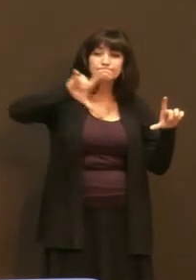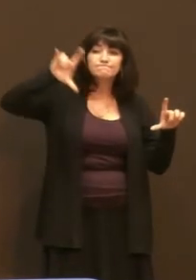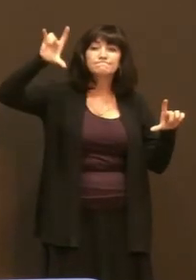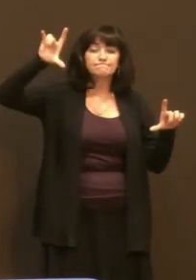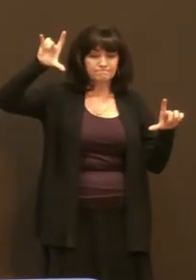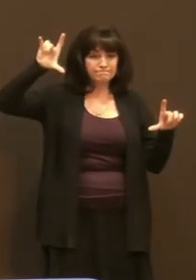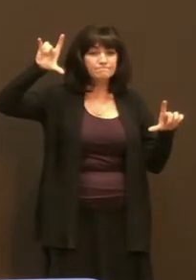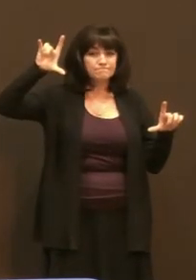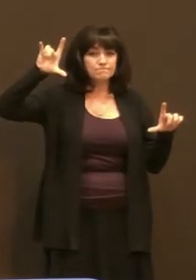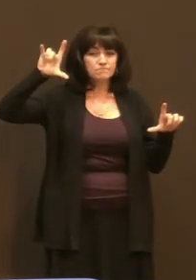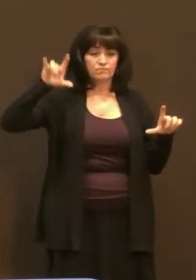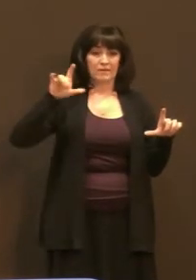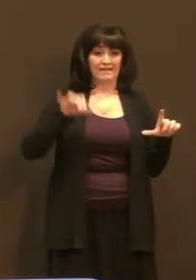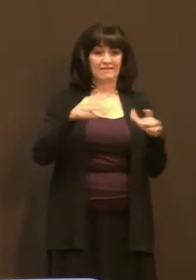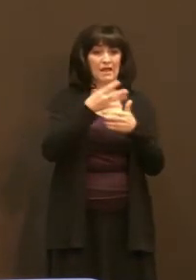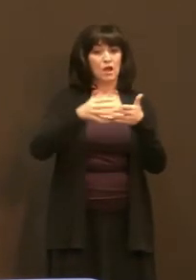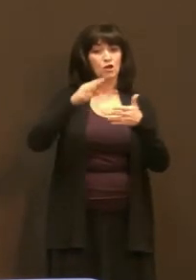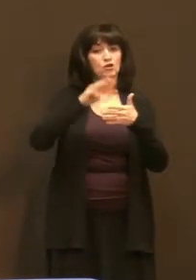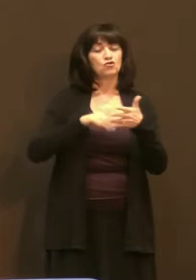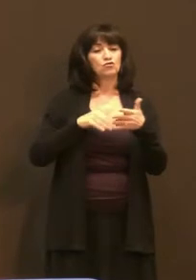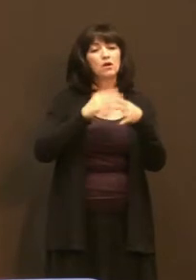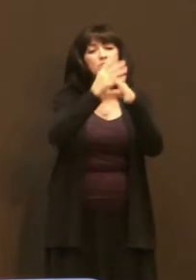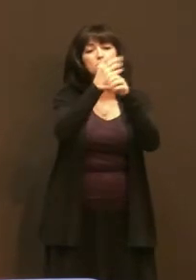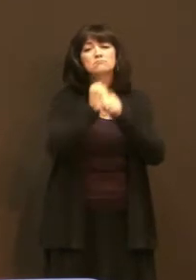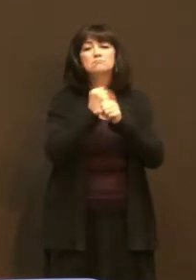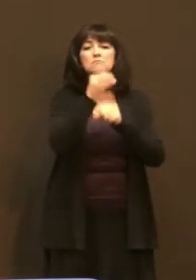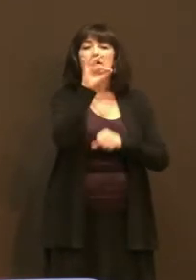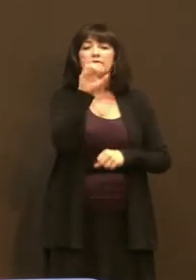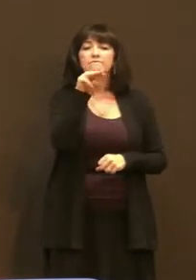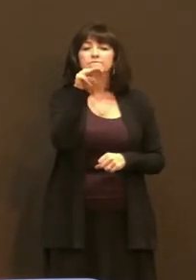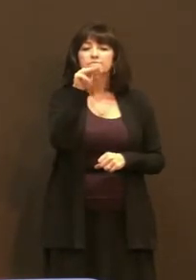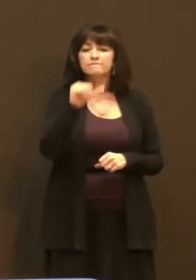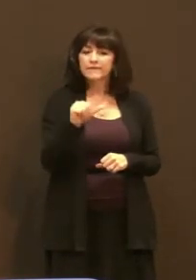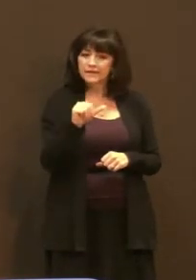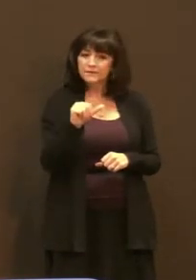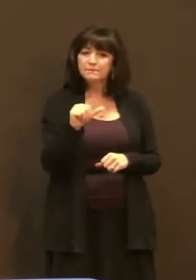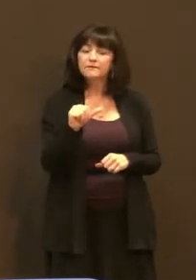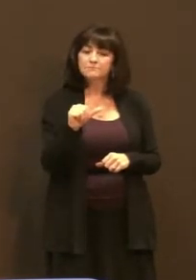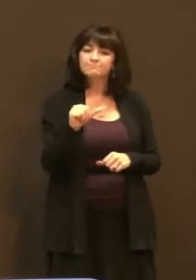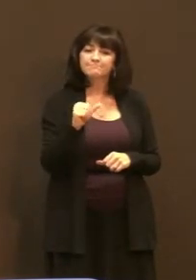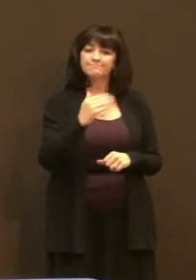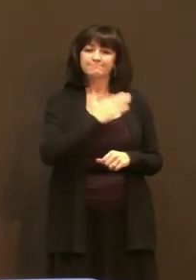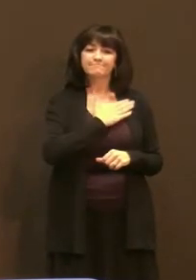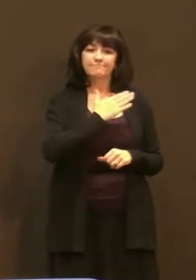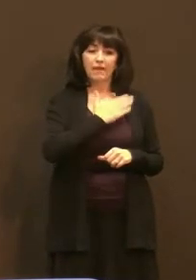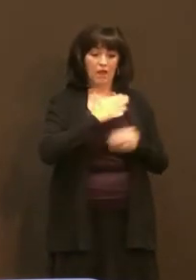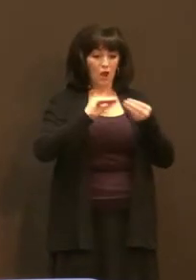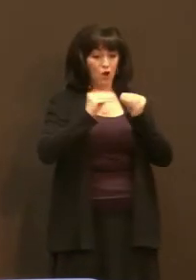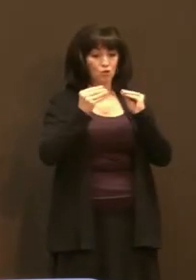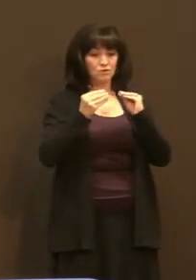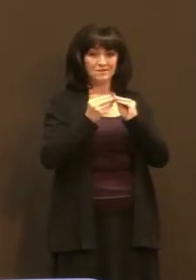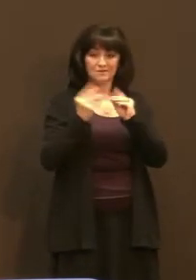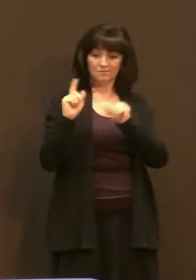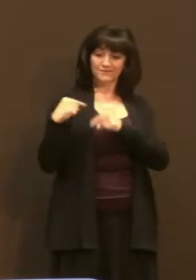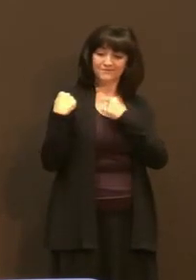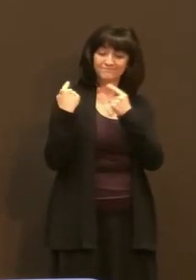we received from FEMA, and have been working with our actual numbers over the